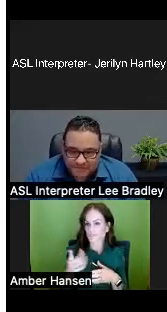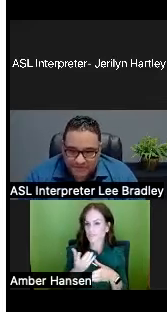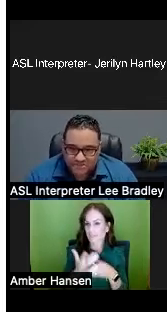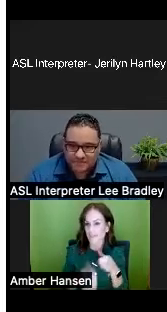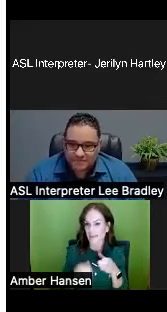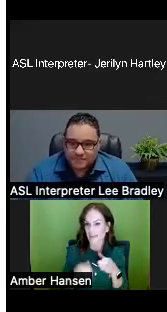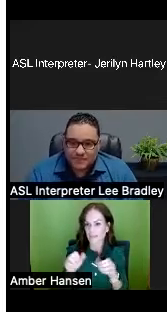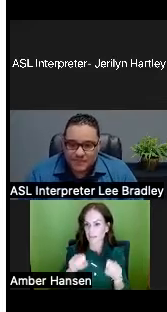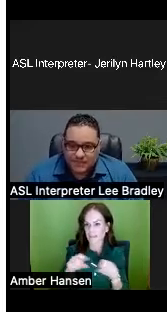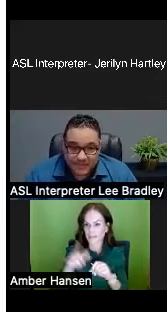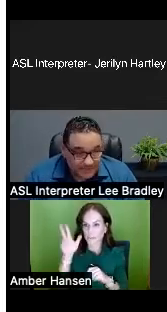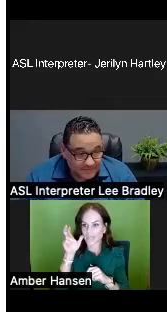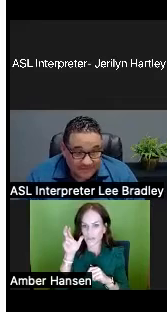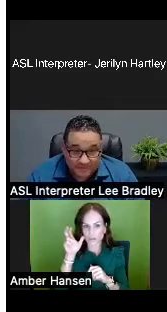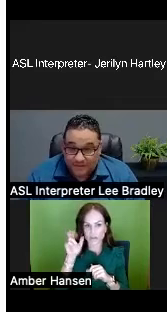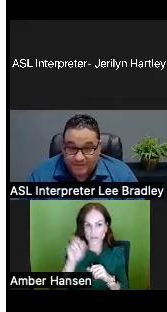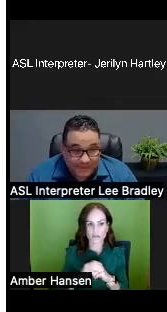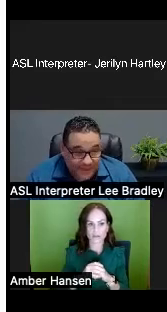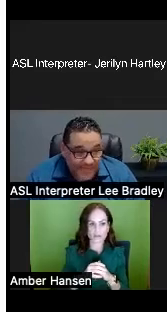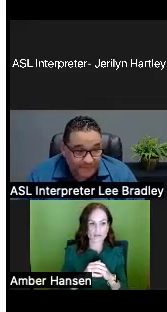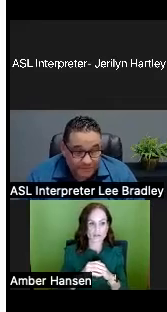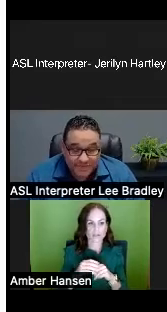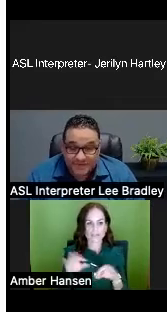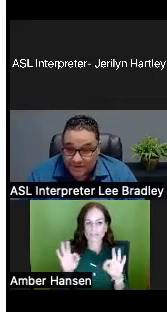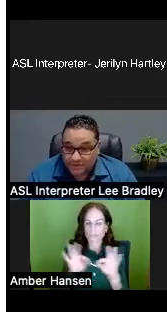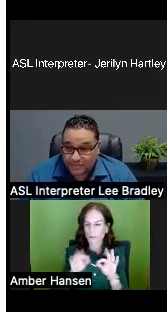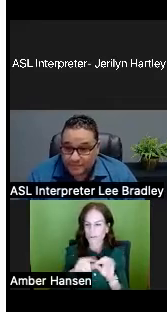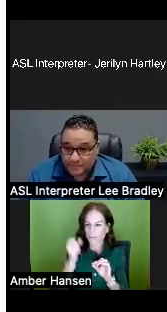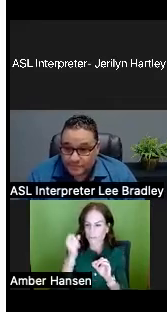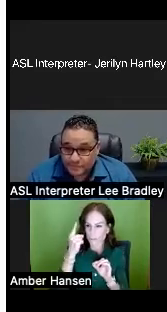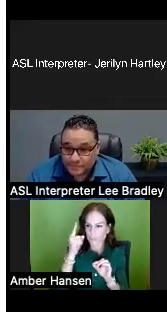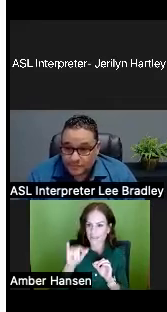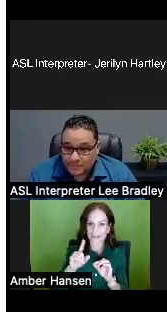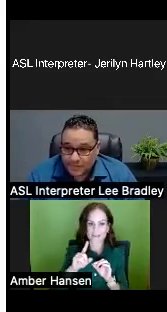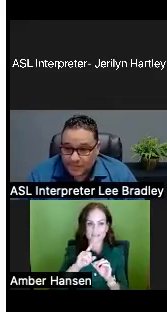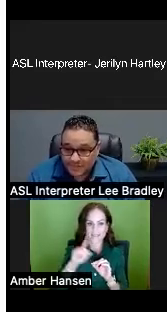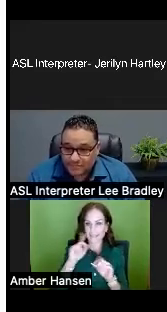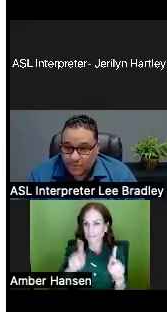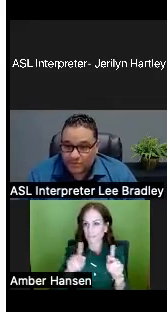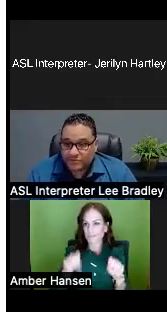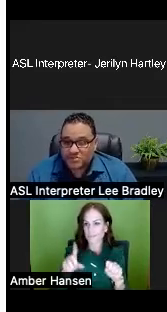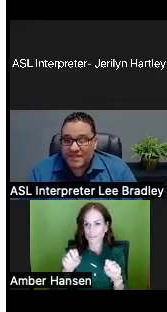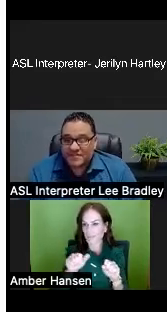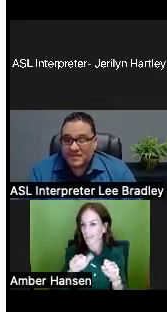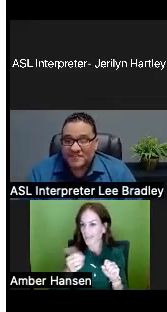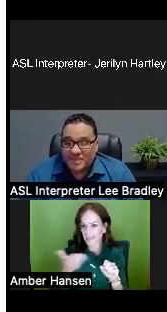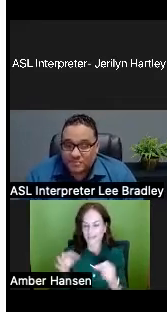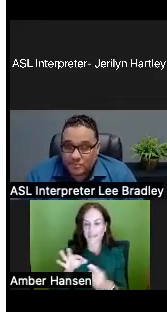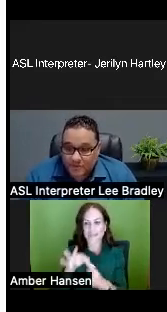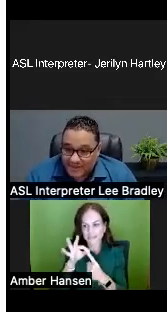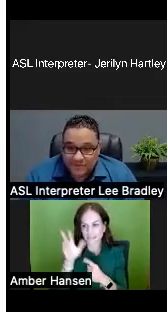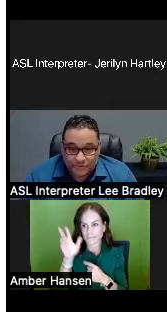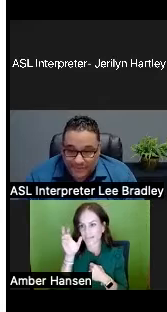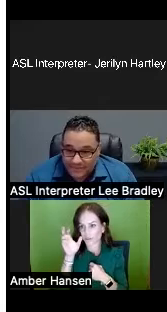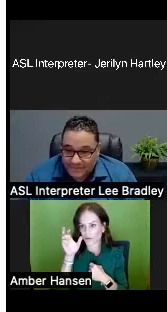Simple definition is the lack of ability to hear. It's important to understand that deaf